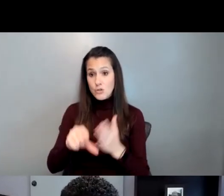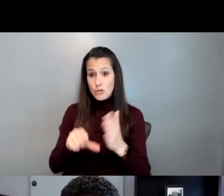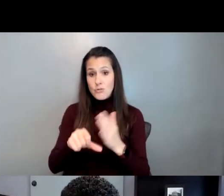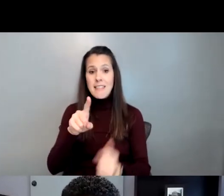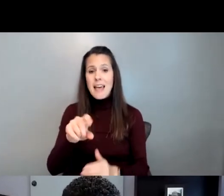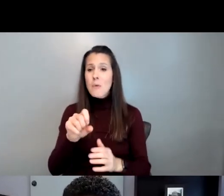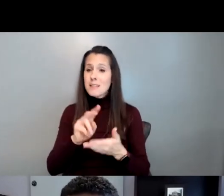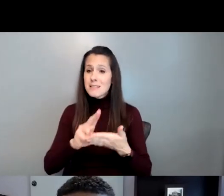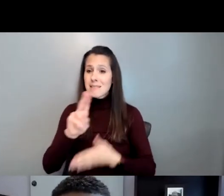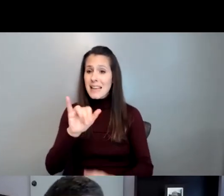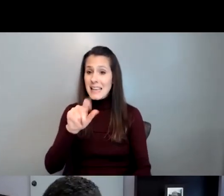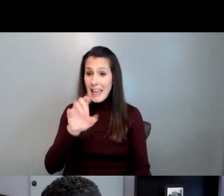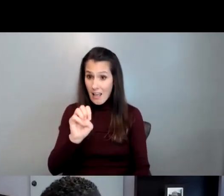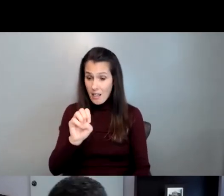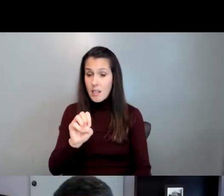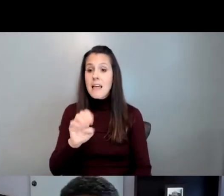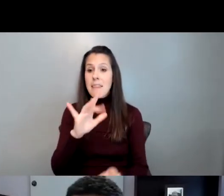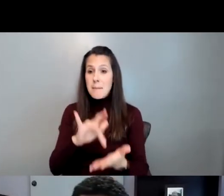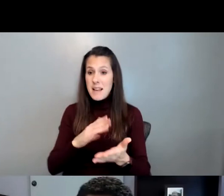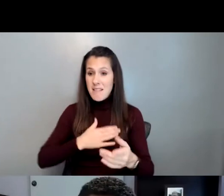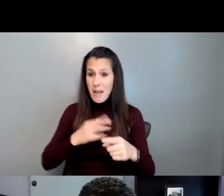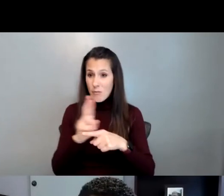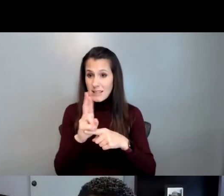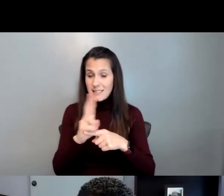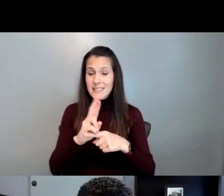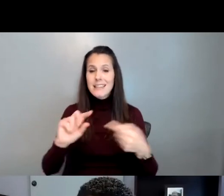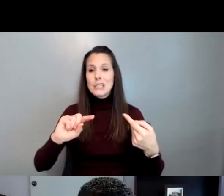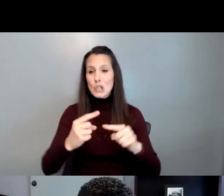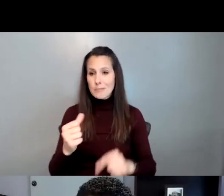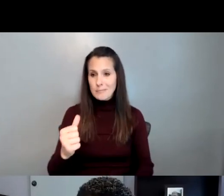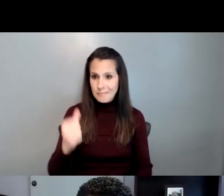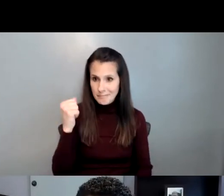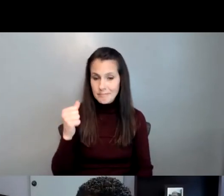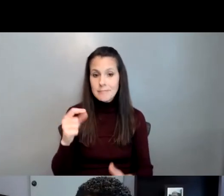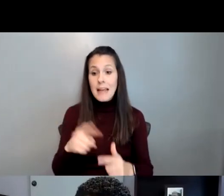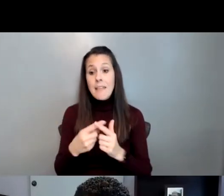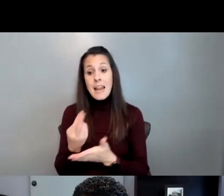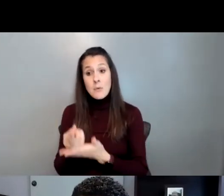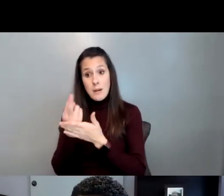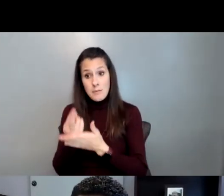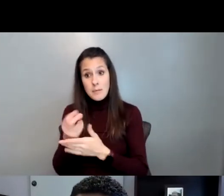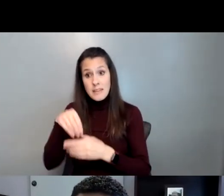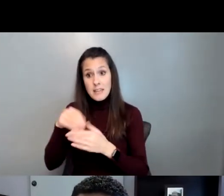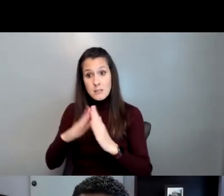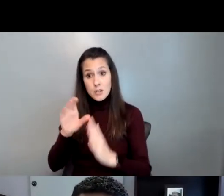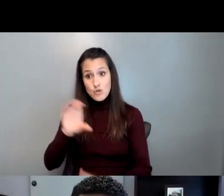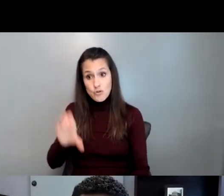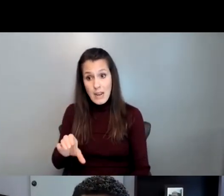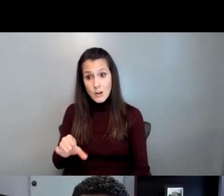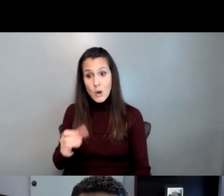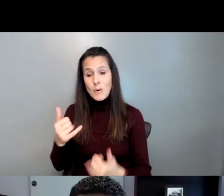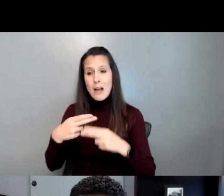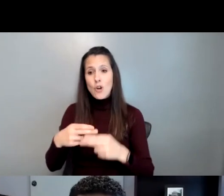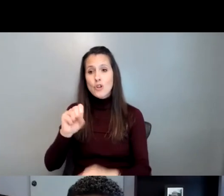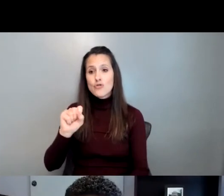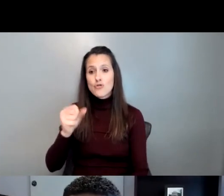had my spinal cord injury. After that, I did my inpatient rehab at the Rehabilitation Institute of Chicago, which is now the Shirley Ryan